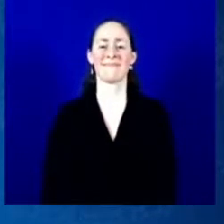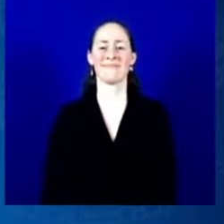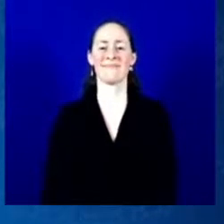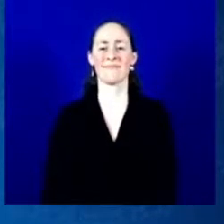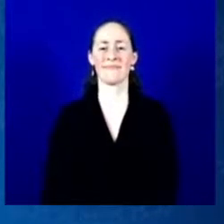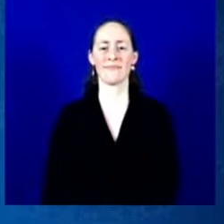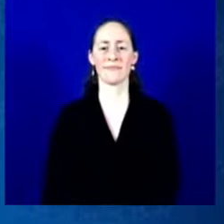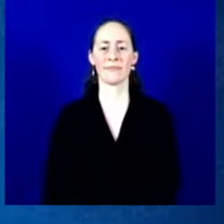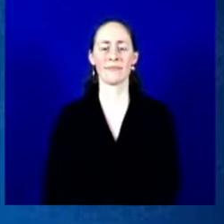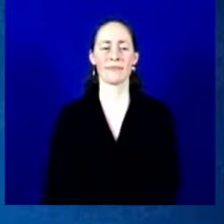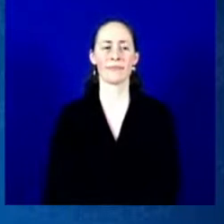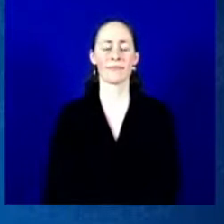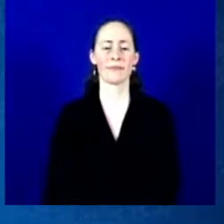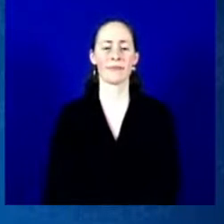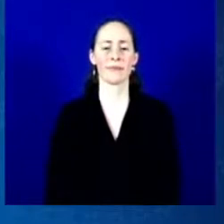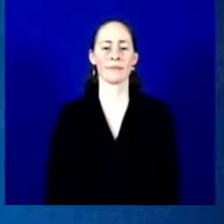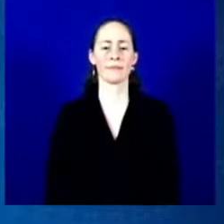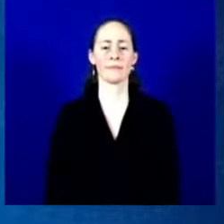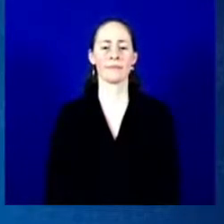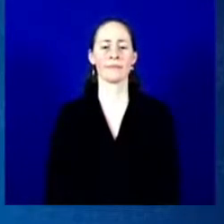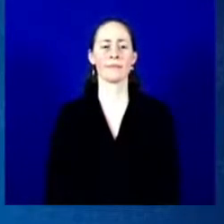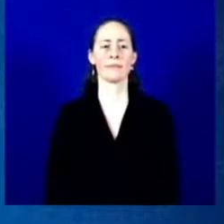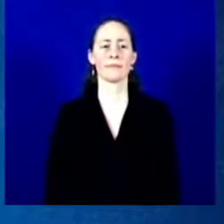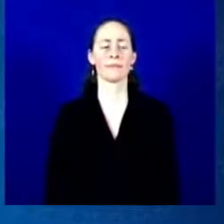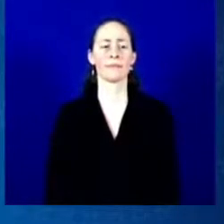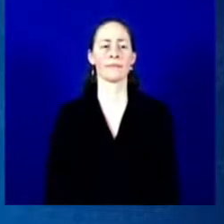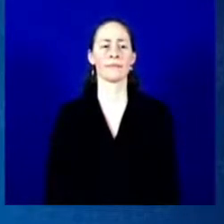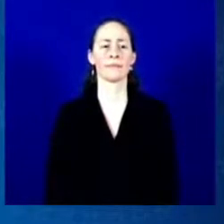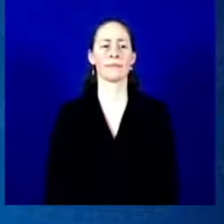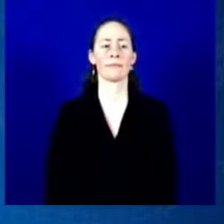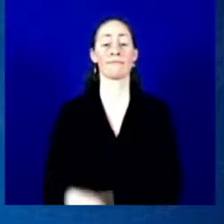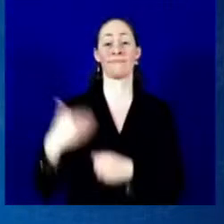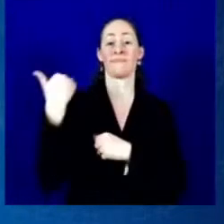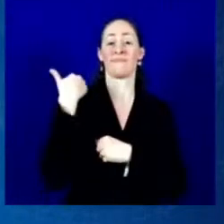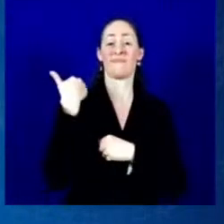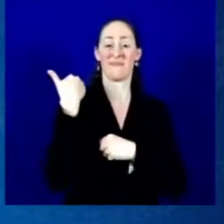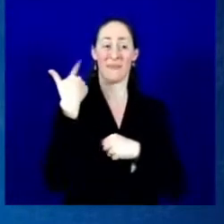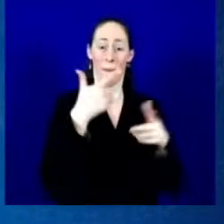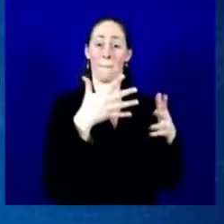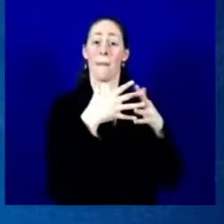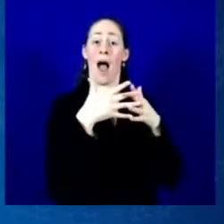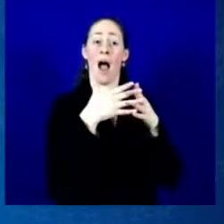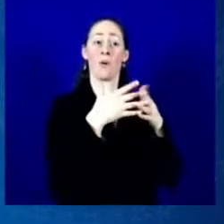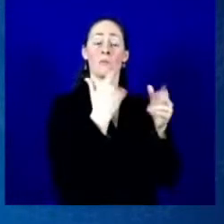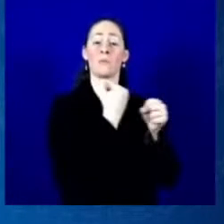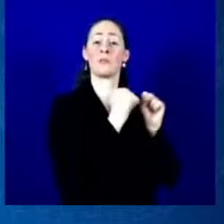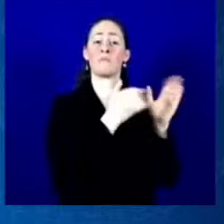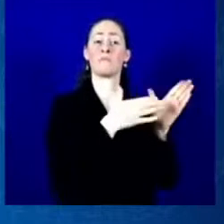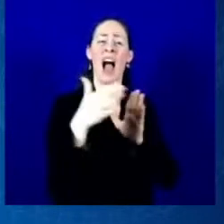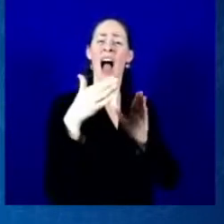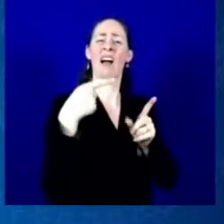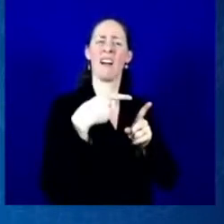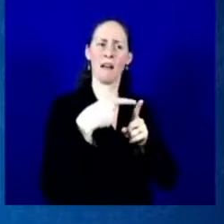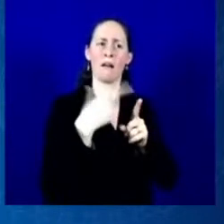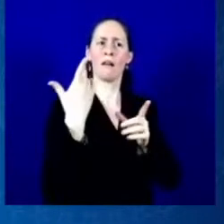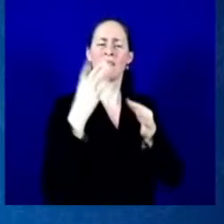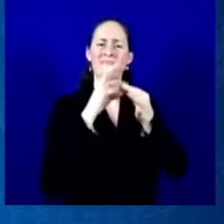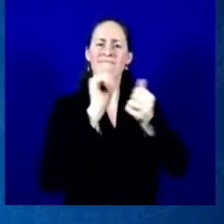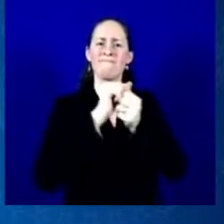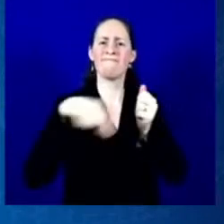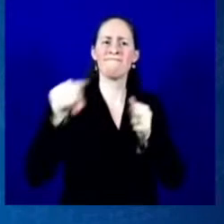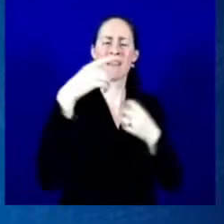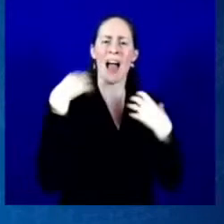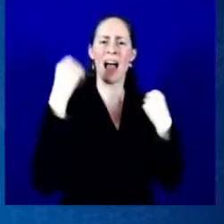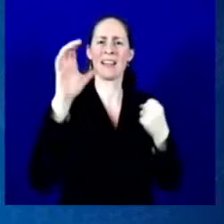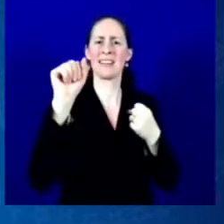The American Rescue Plan lowered health care premiums for 9 million Americans who buy their coverage under the Affordable Care Act.